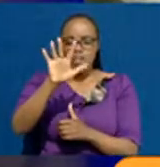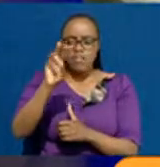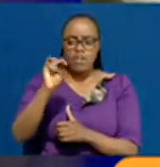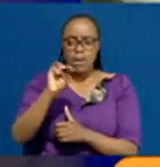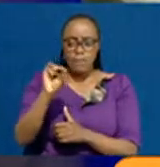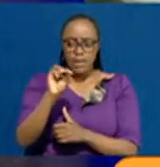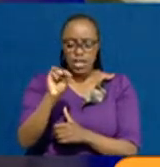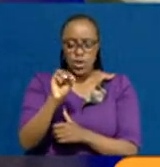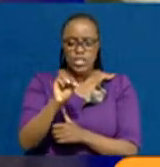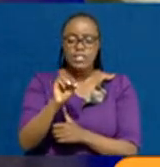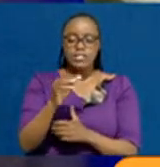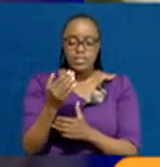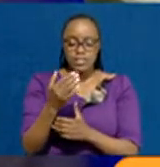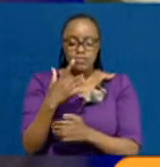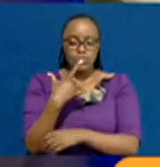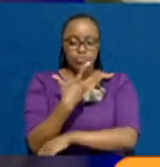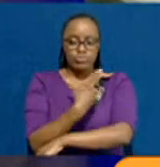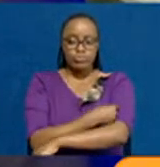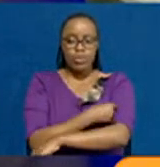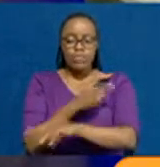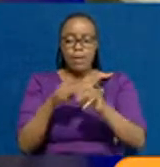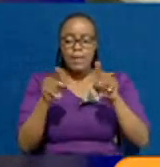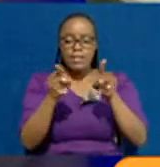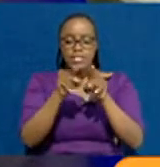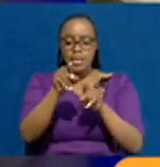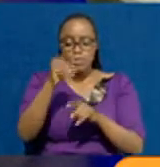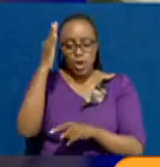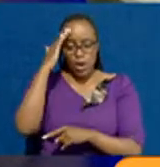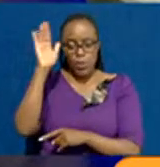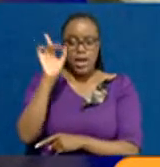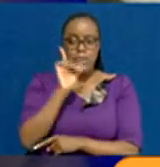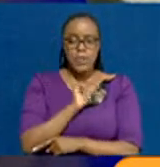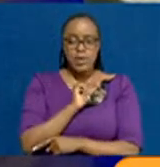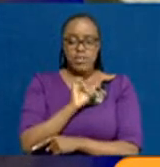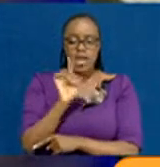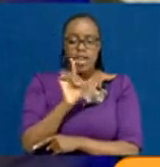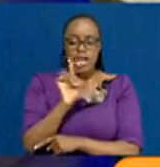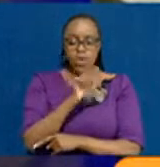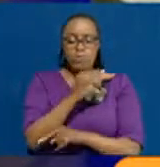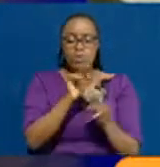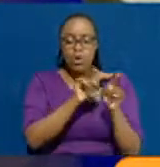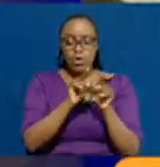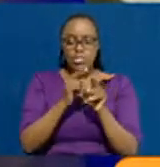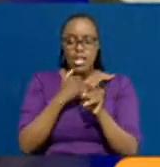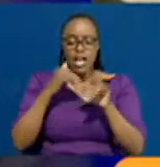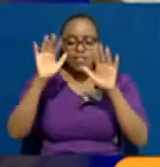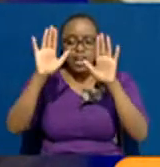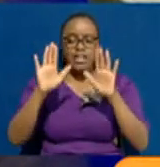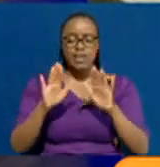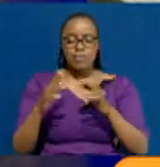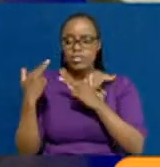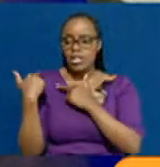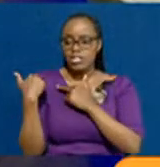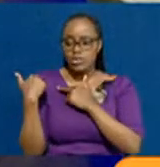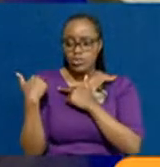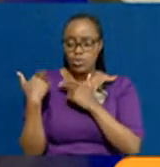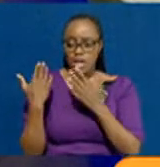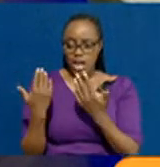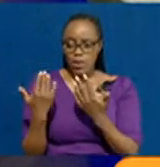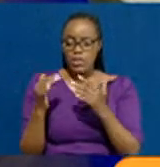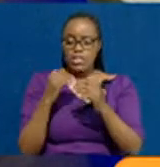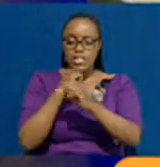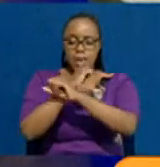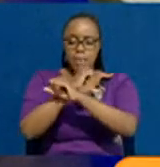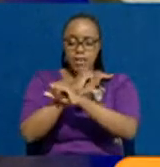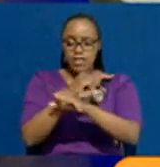jabs. But as you note, Nairobi also plays quite a critical role in the